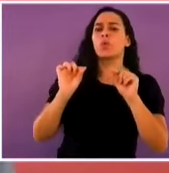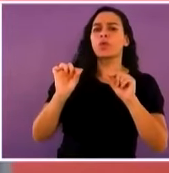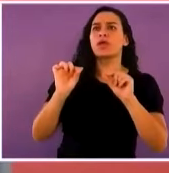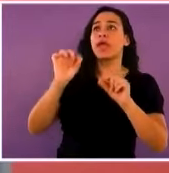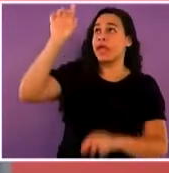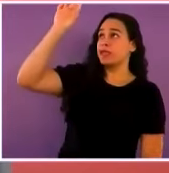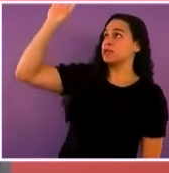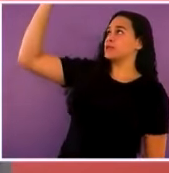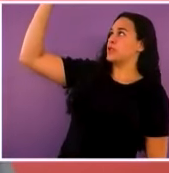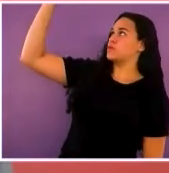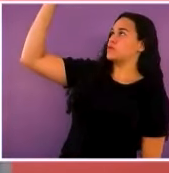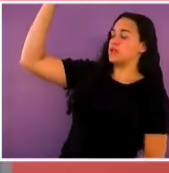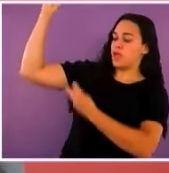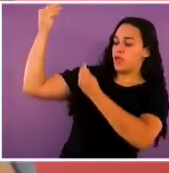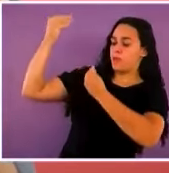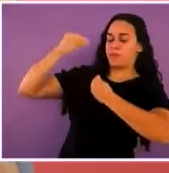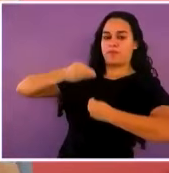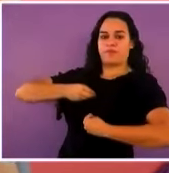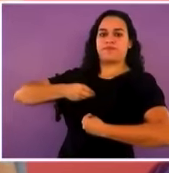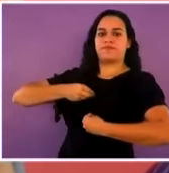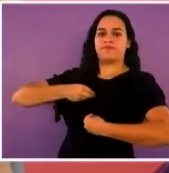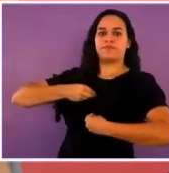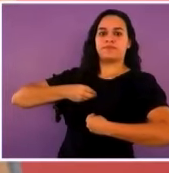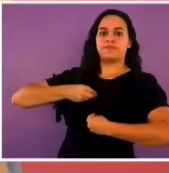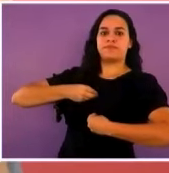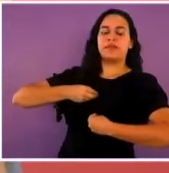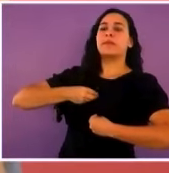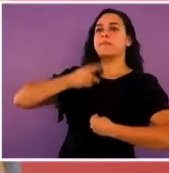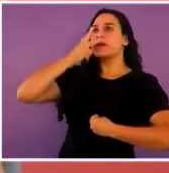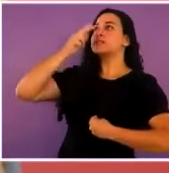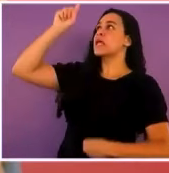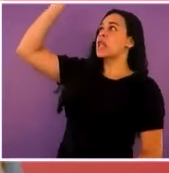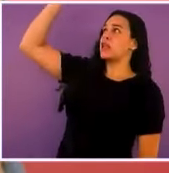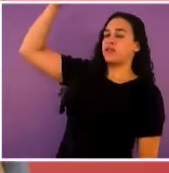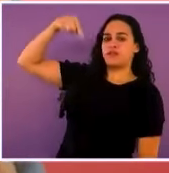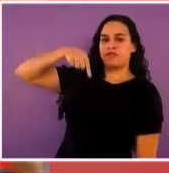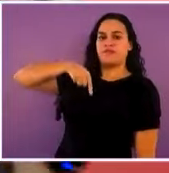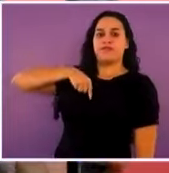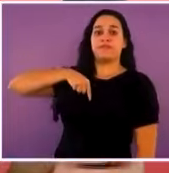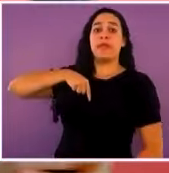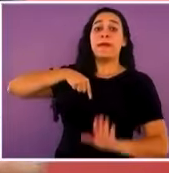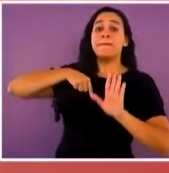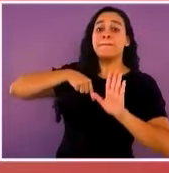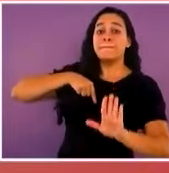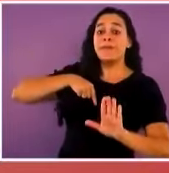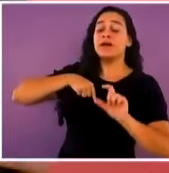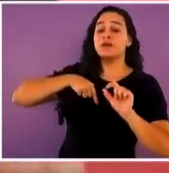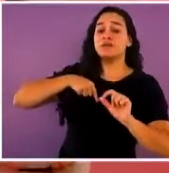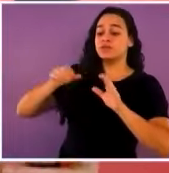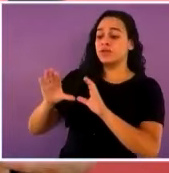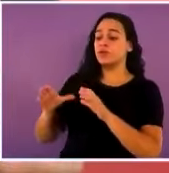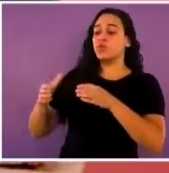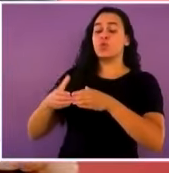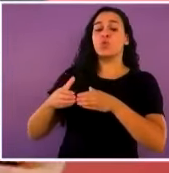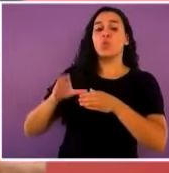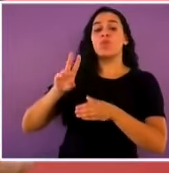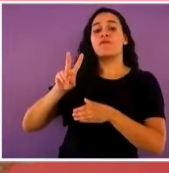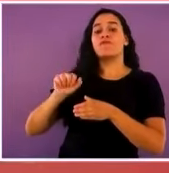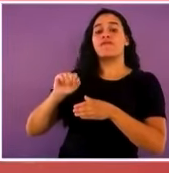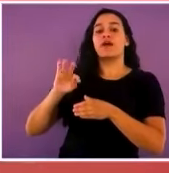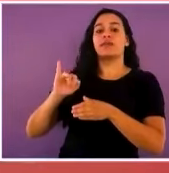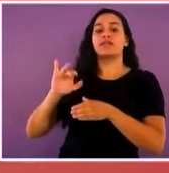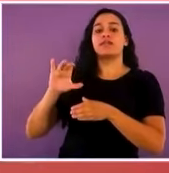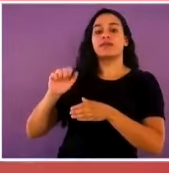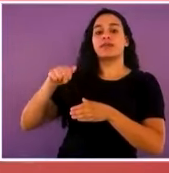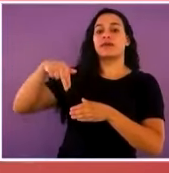para baixo, um processo que vem de cima para baixo. The Vatican decides. O Vaticano decide. And the whole of the Catholic Church obeys. E